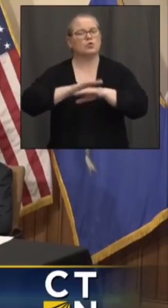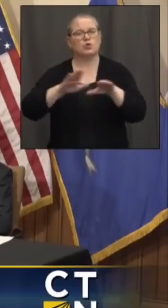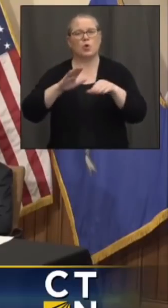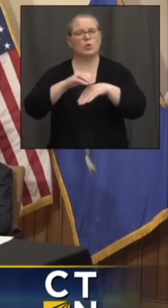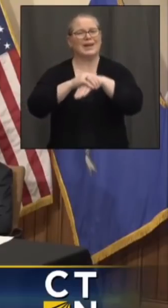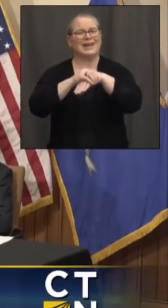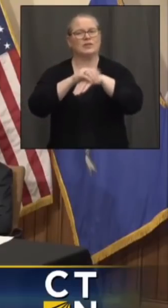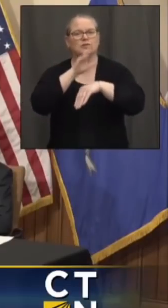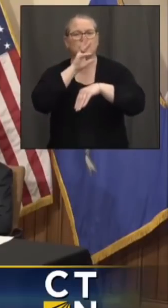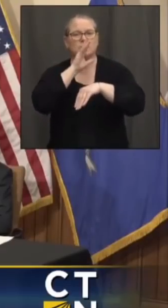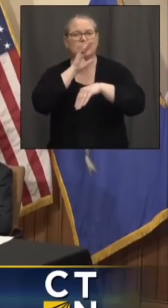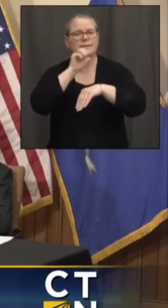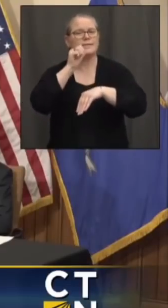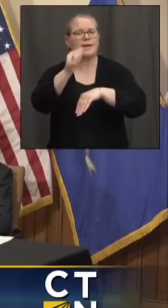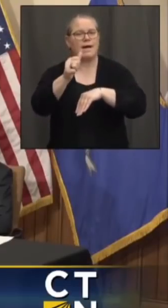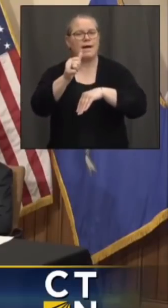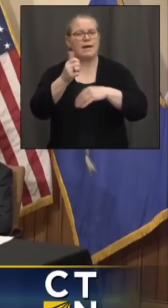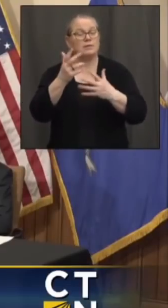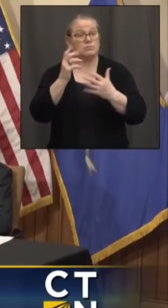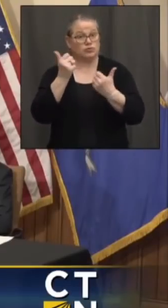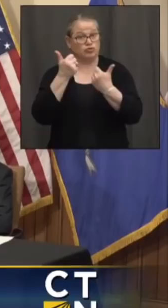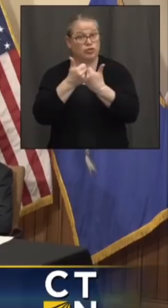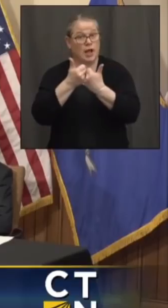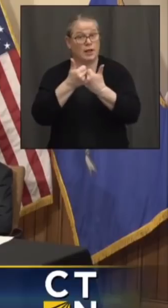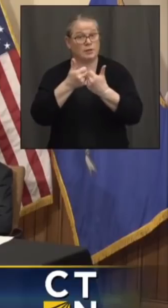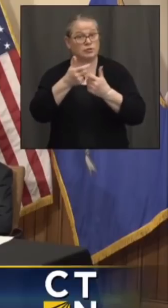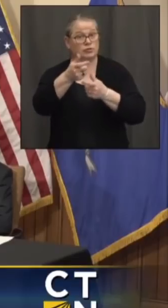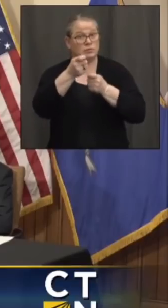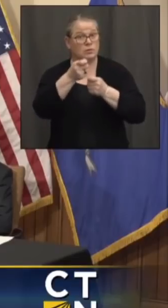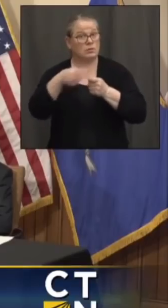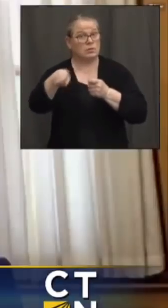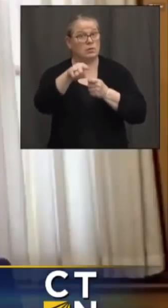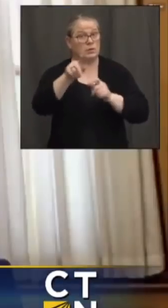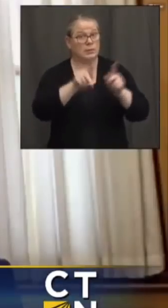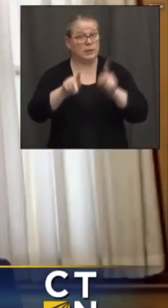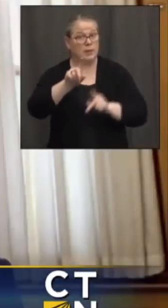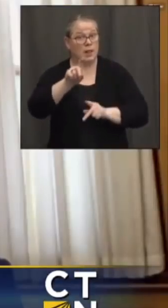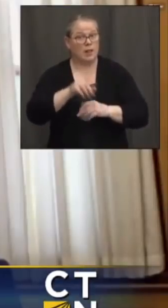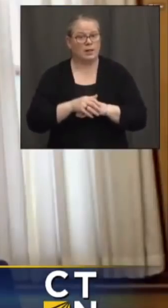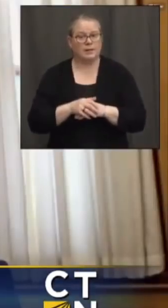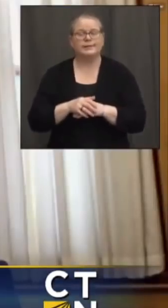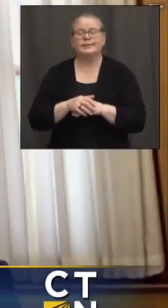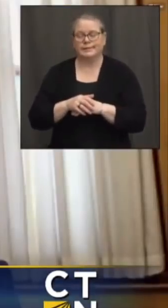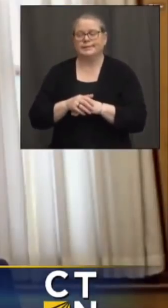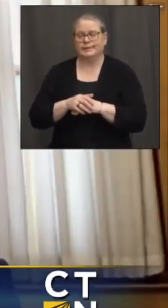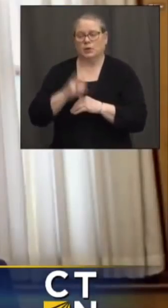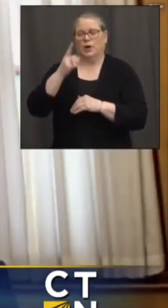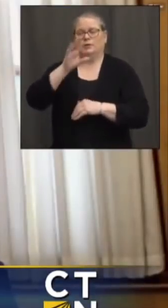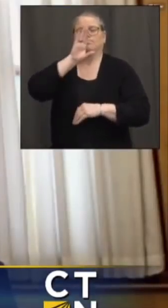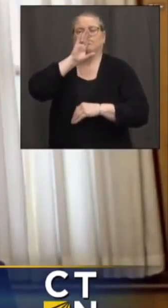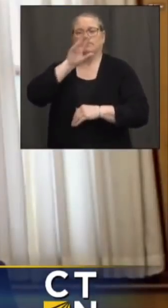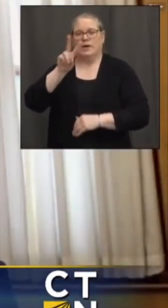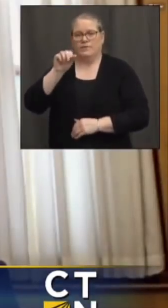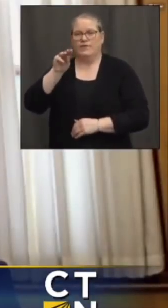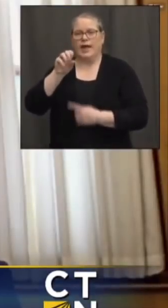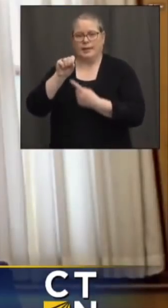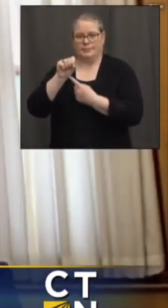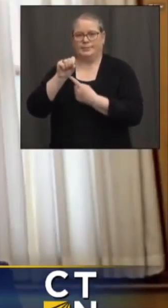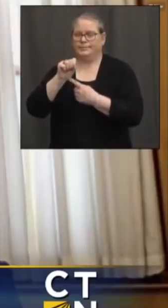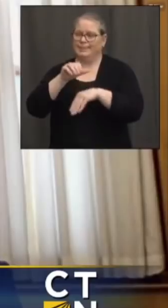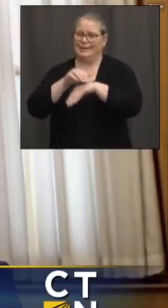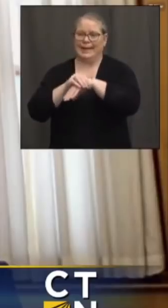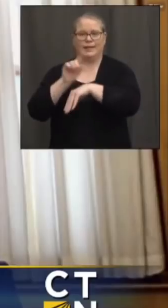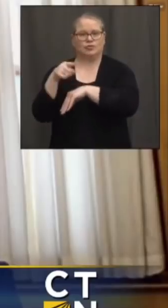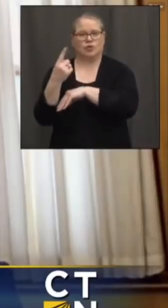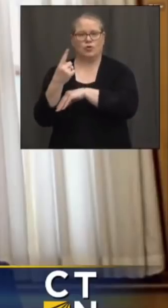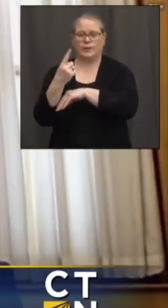that? Yes, well, this is one of the major limitations of VAMS that's been a frustration for us, is it is only in English. And this is